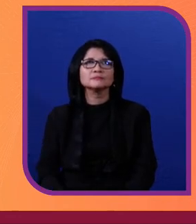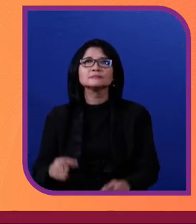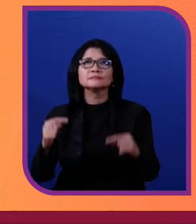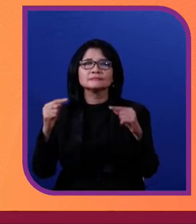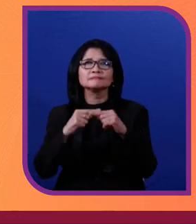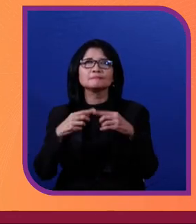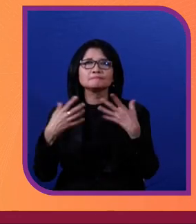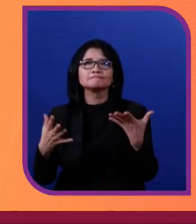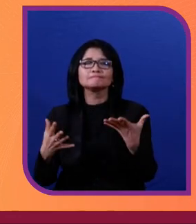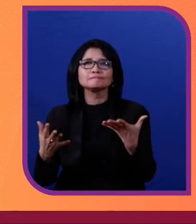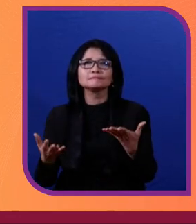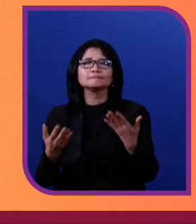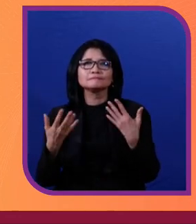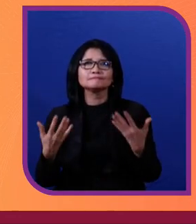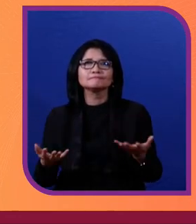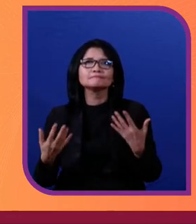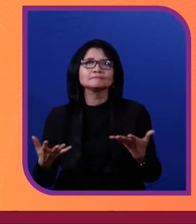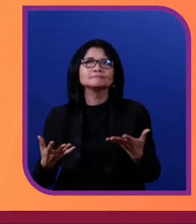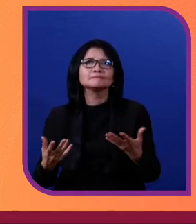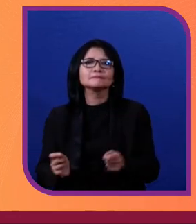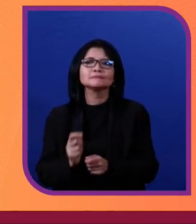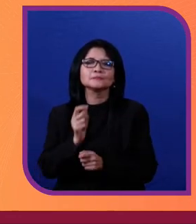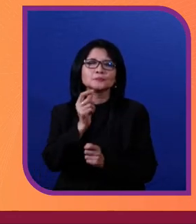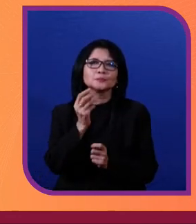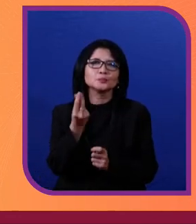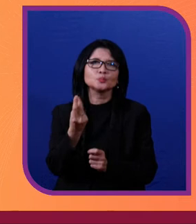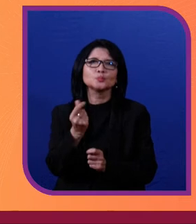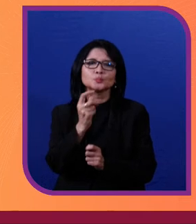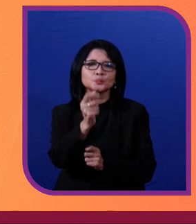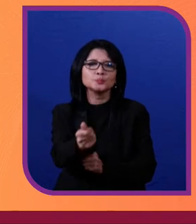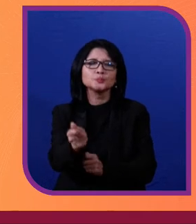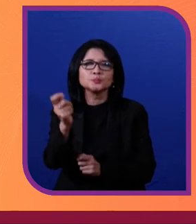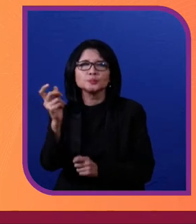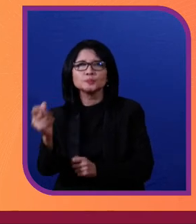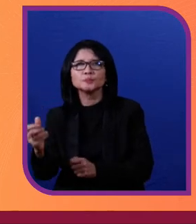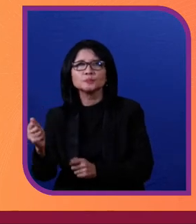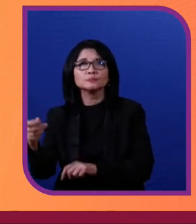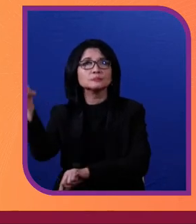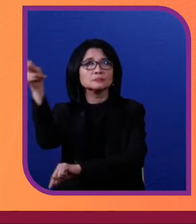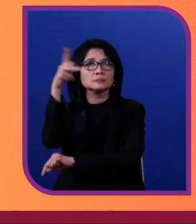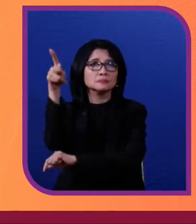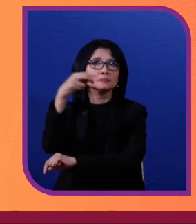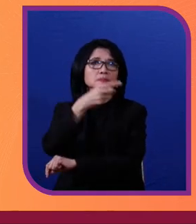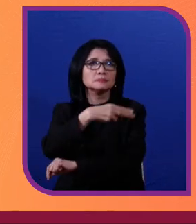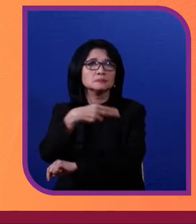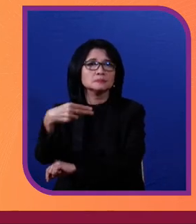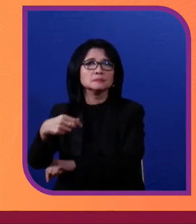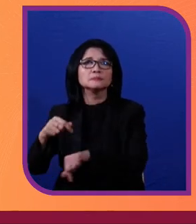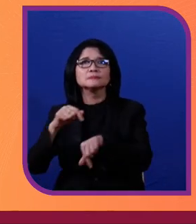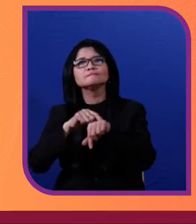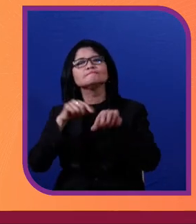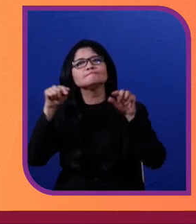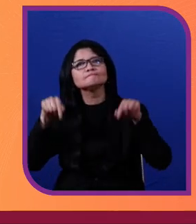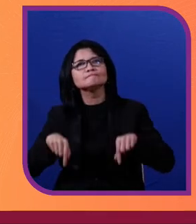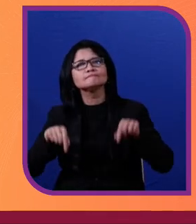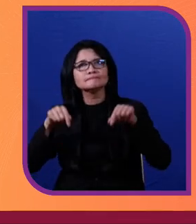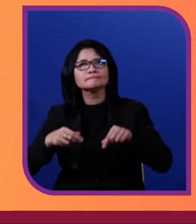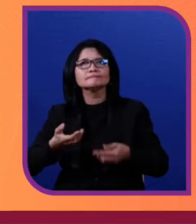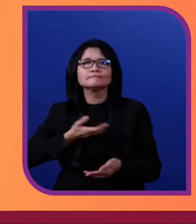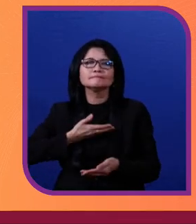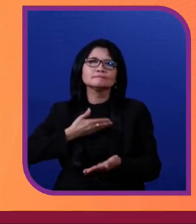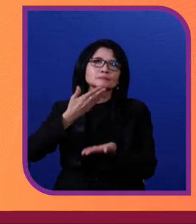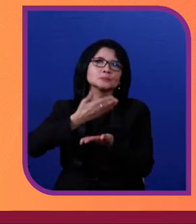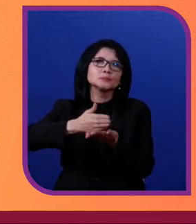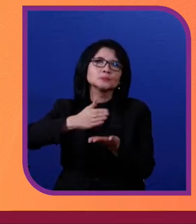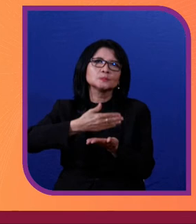projects in Indonesia now I would like to share about the key